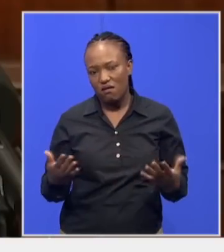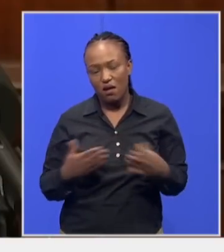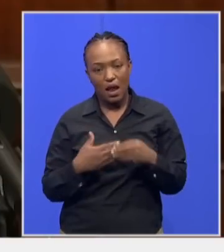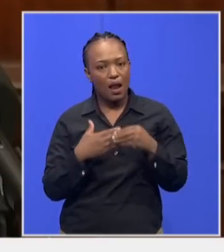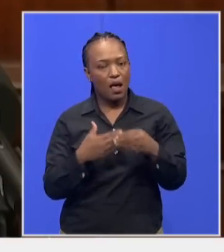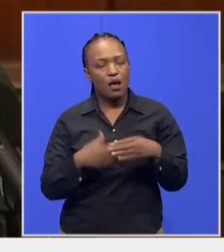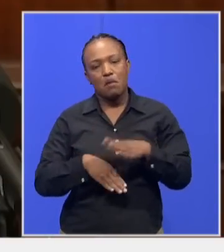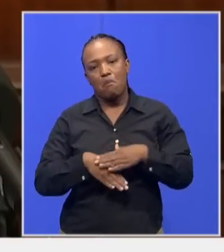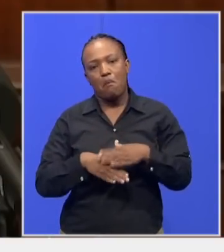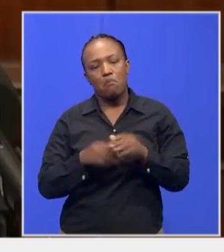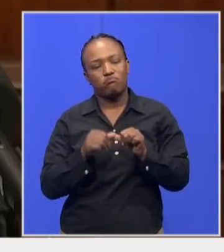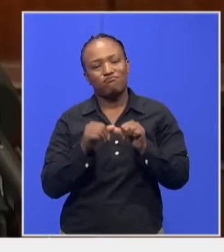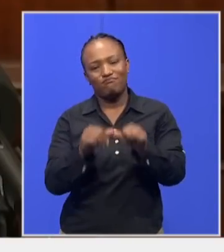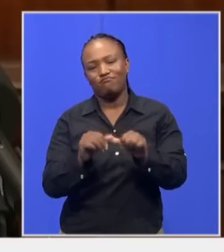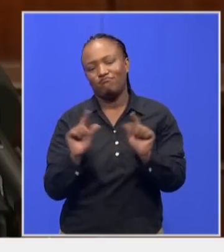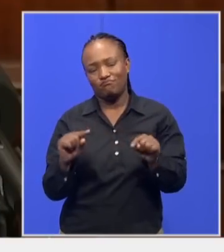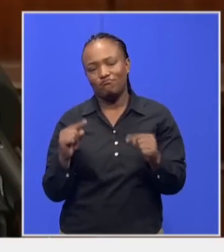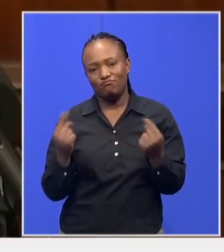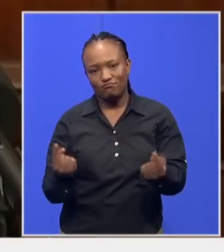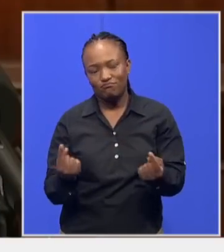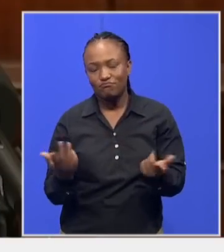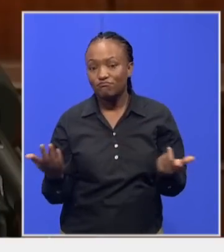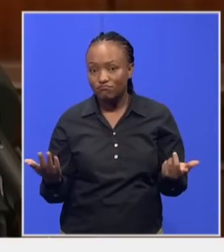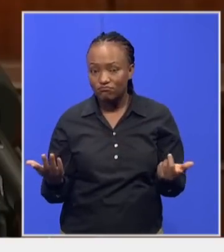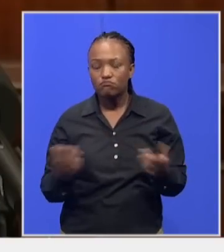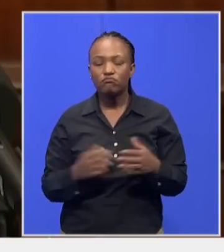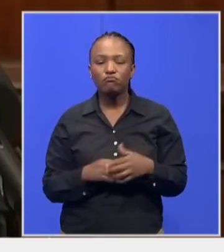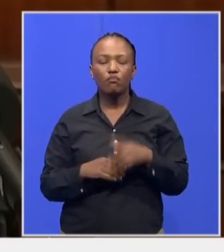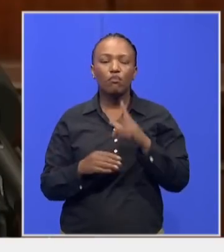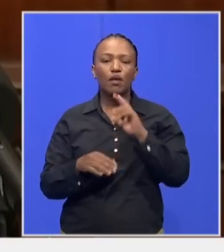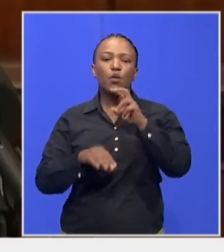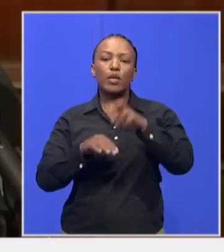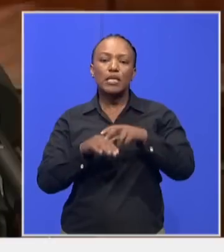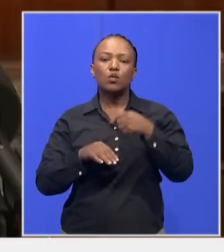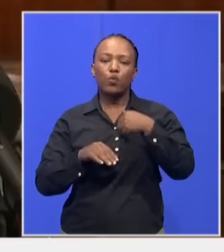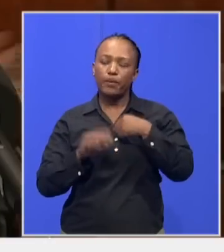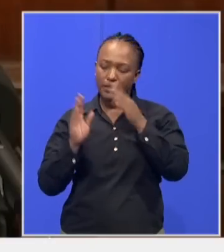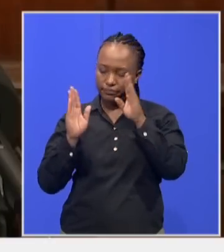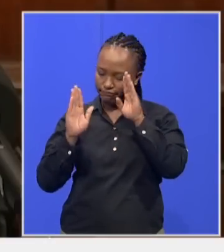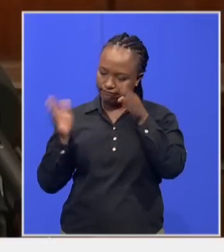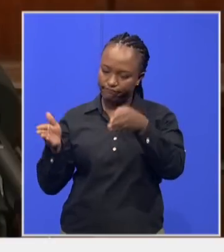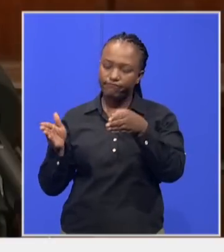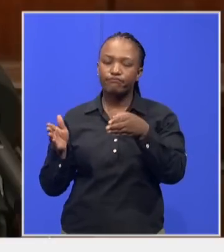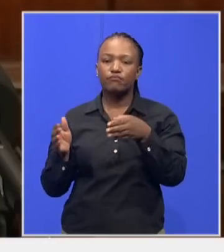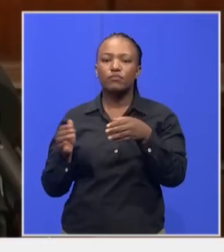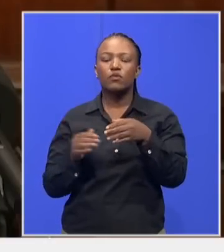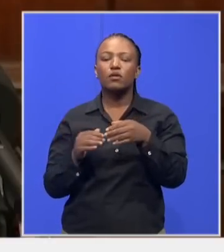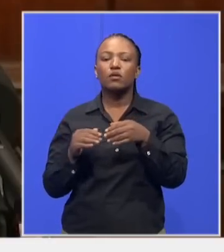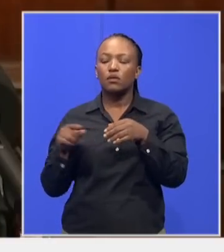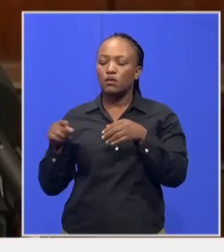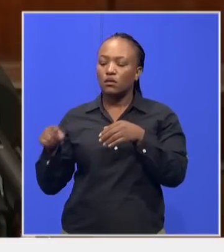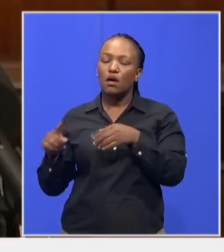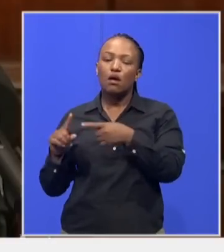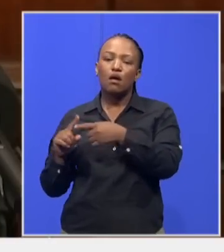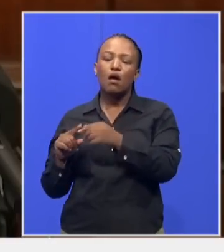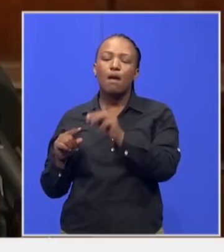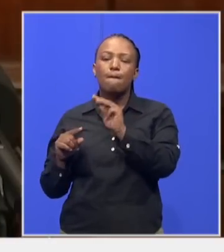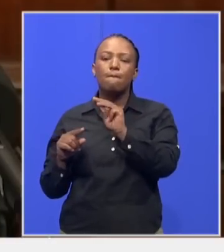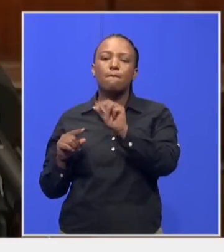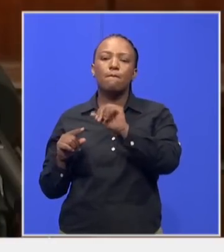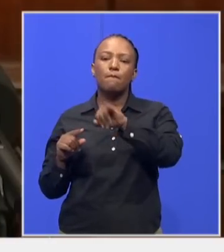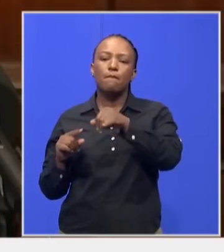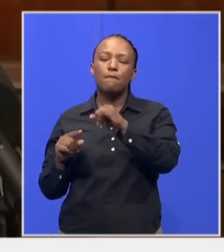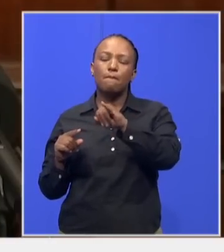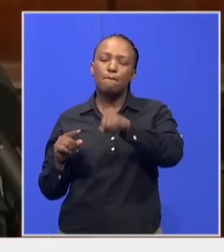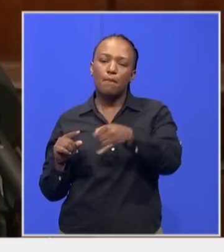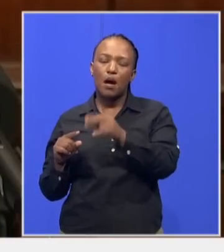energy availability factor, which is something that requires our attention. Again, Majuba and Letabo, nothing to do with the